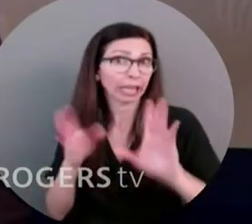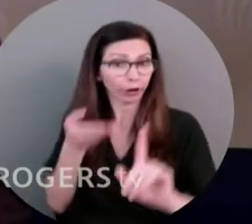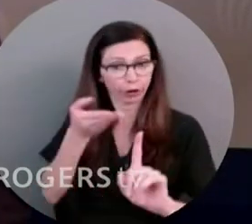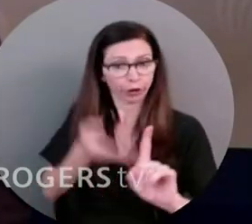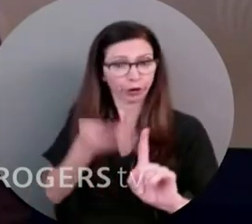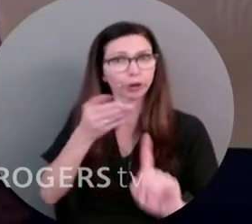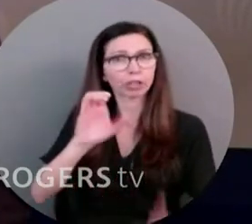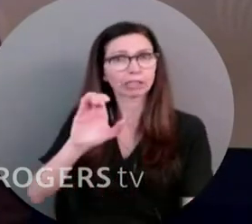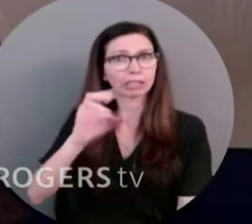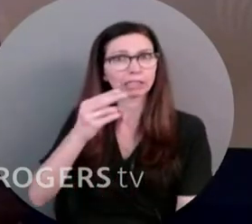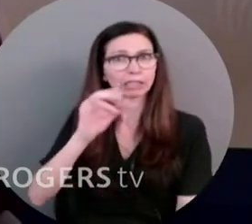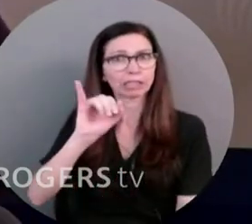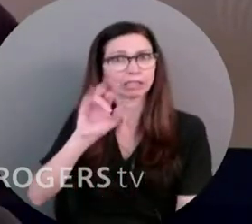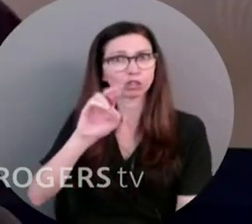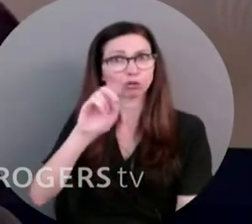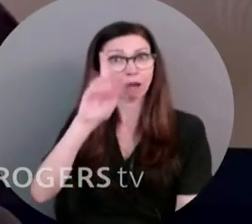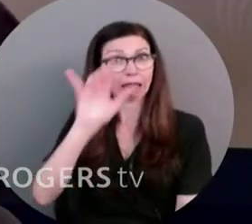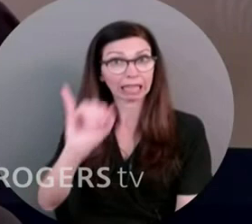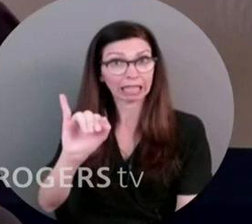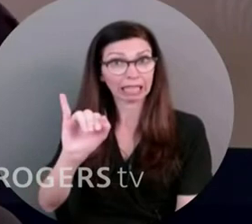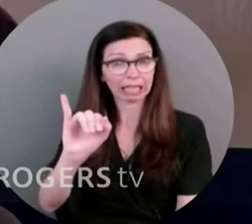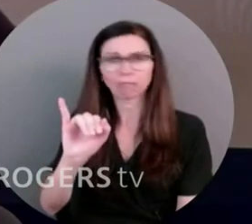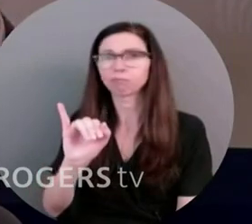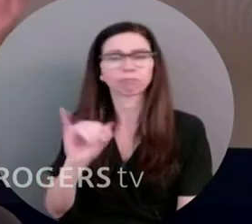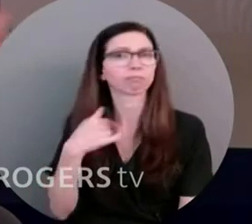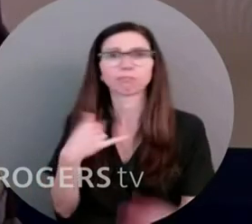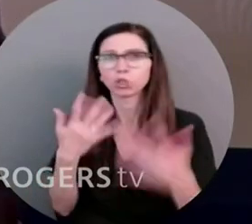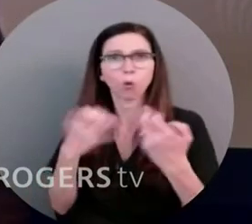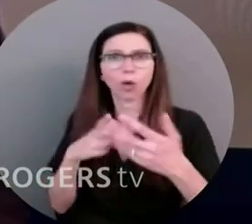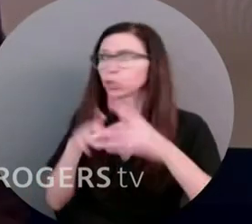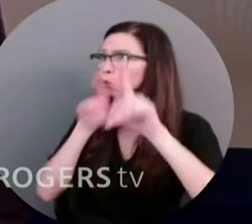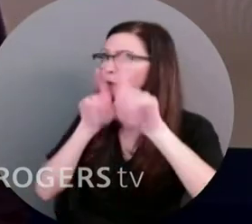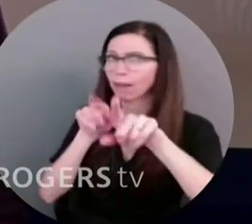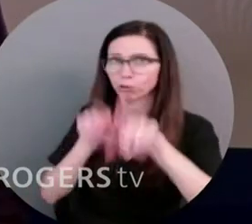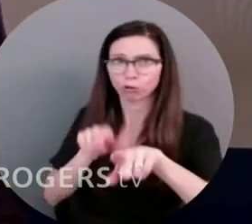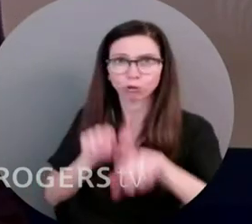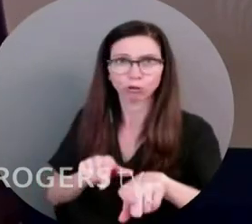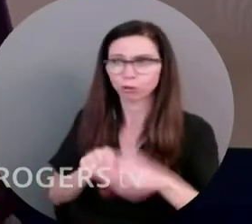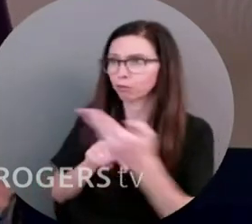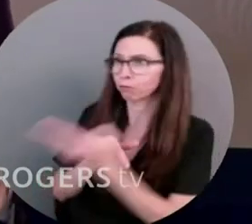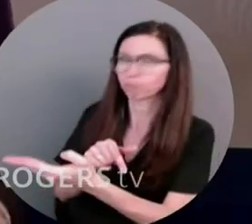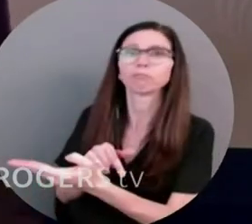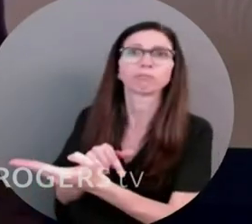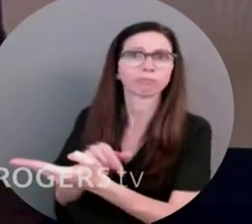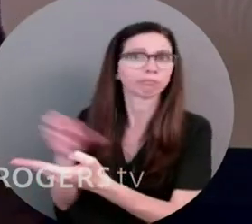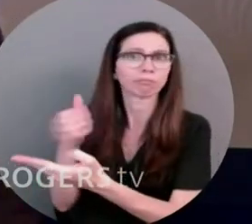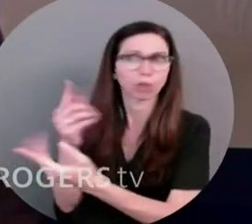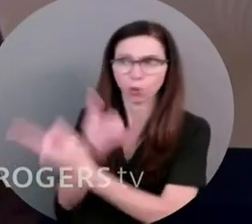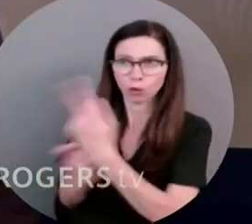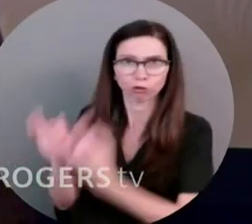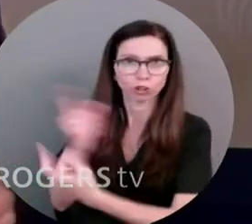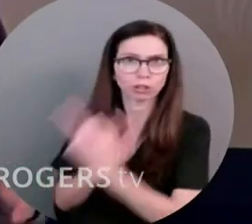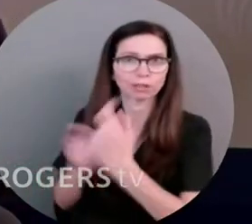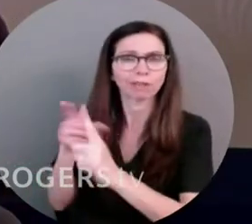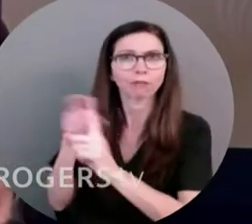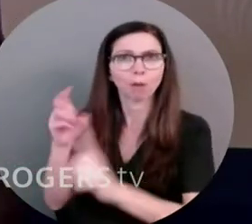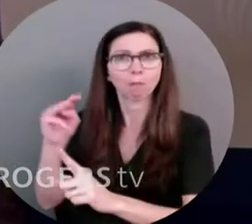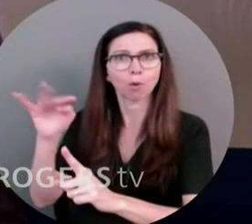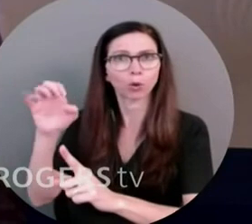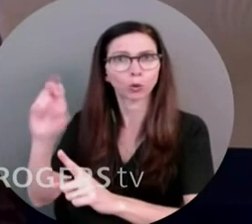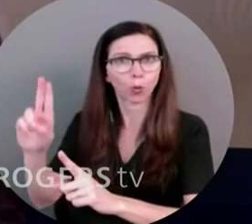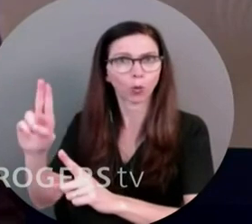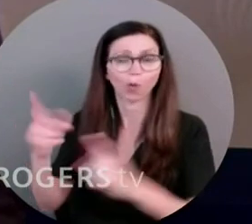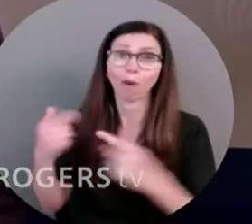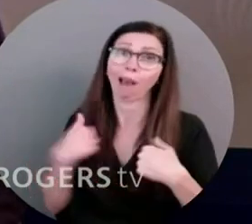intention of answering Mr. Marlowe's questions. I'm disappointed by